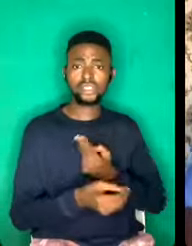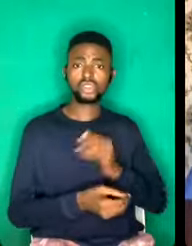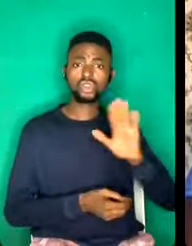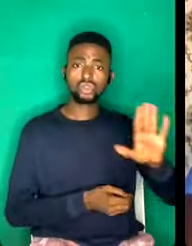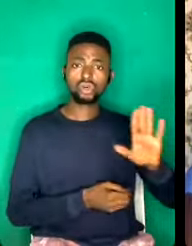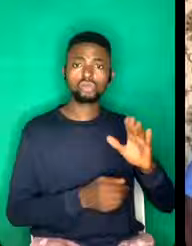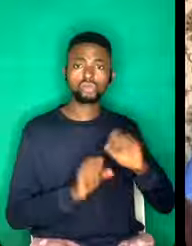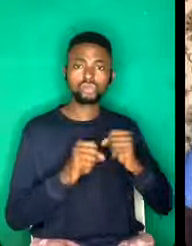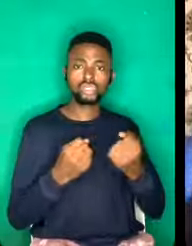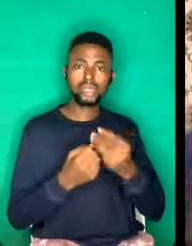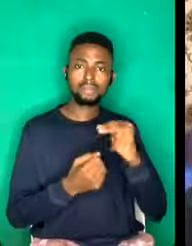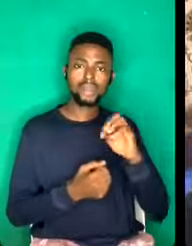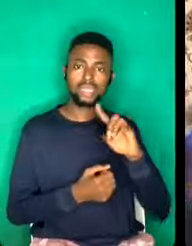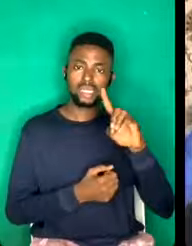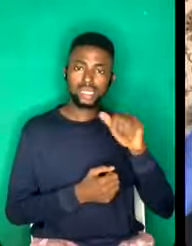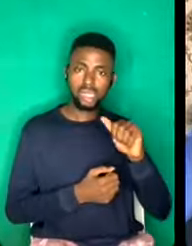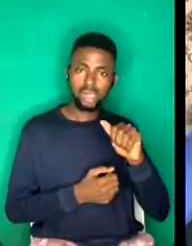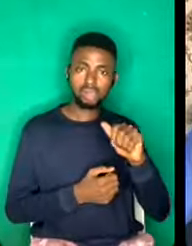you? So,